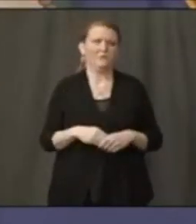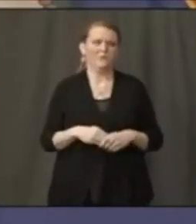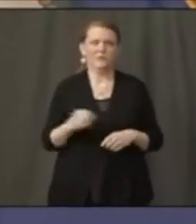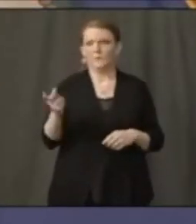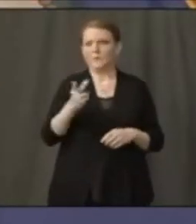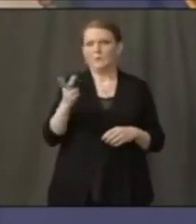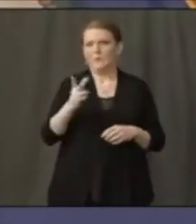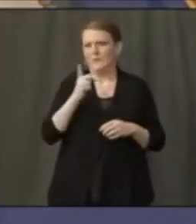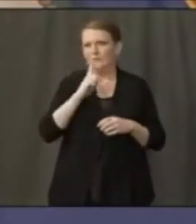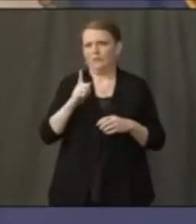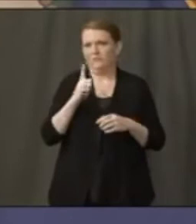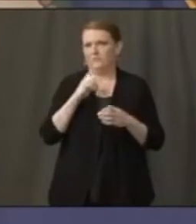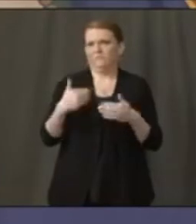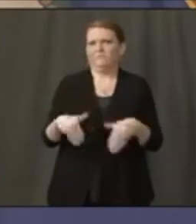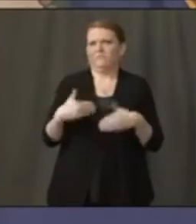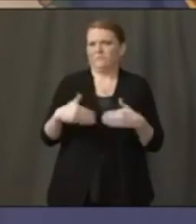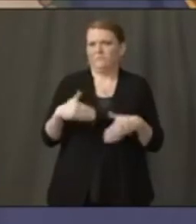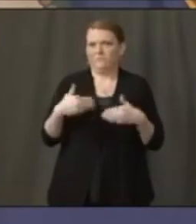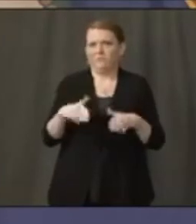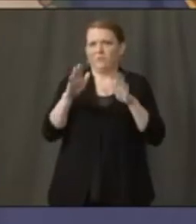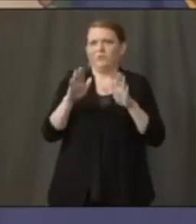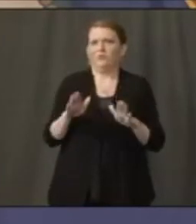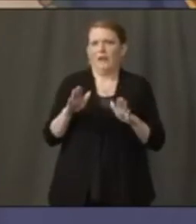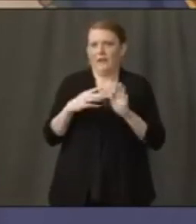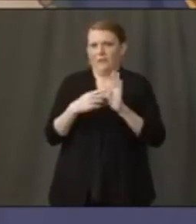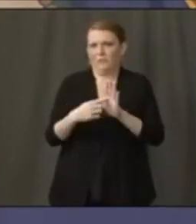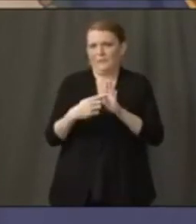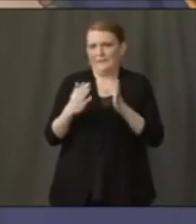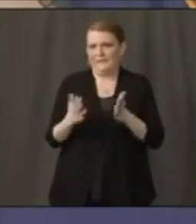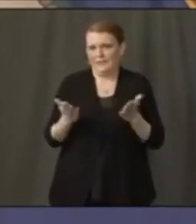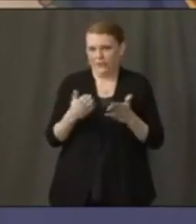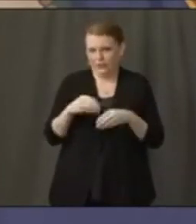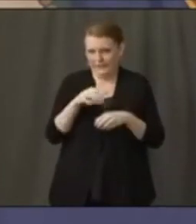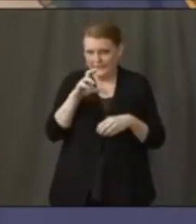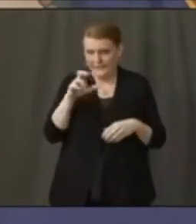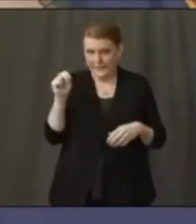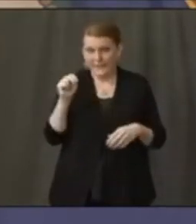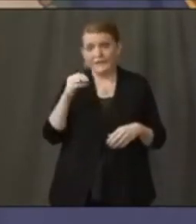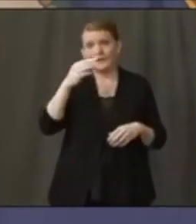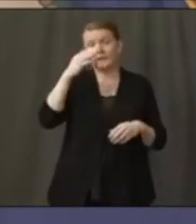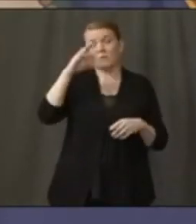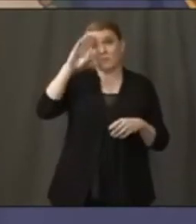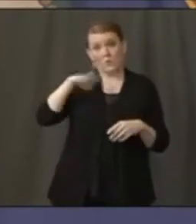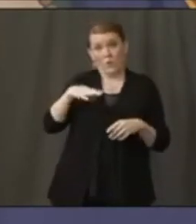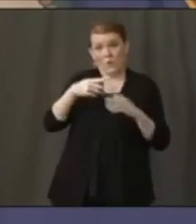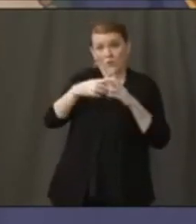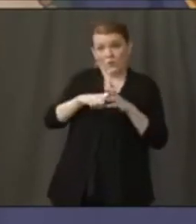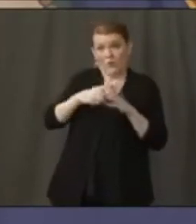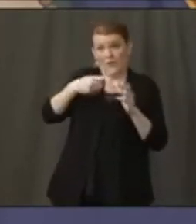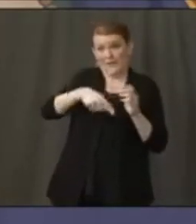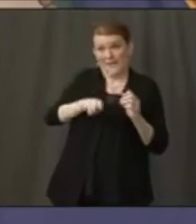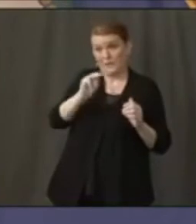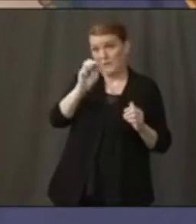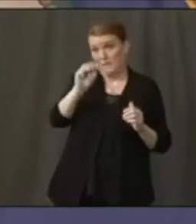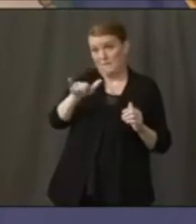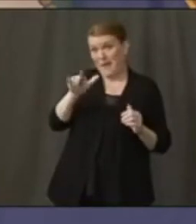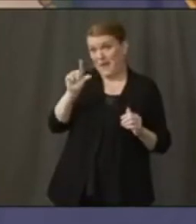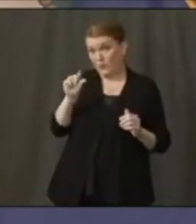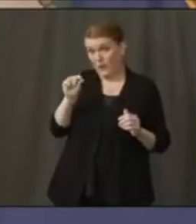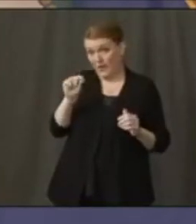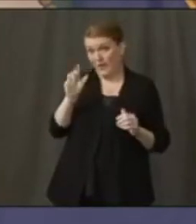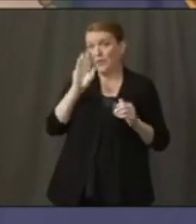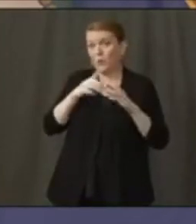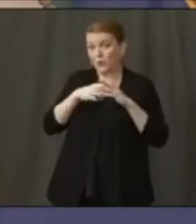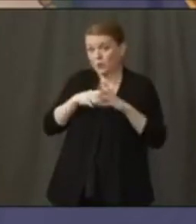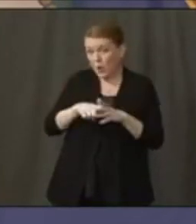state of Connecticut. And as you know, starting next week, May 20th, we're going to be doing partial reopenings of our restaurants